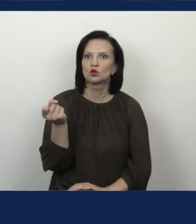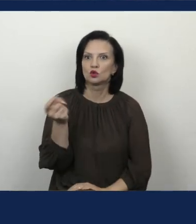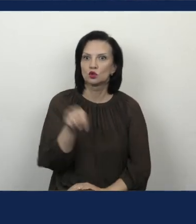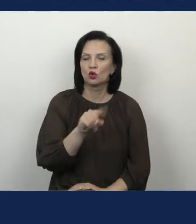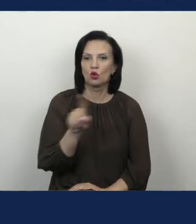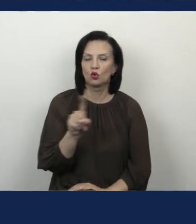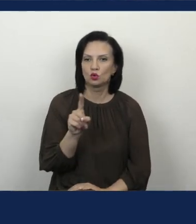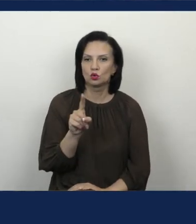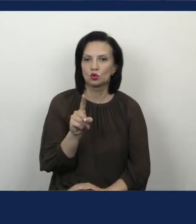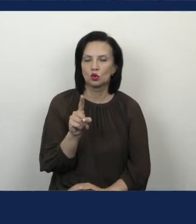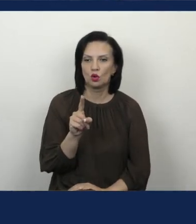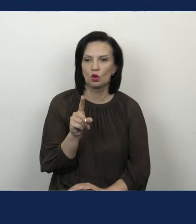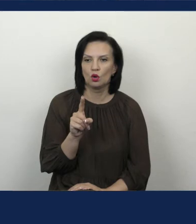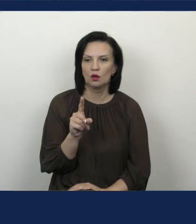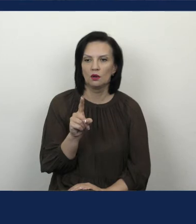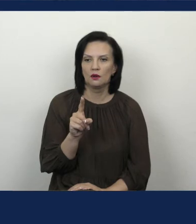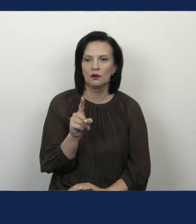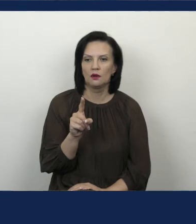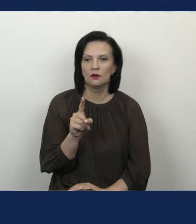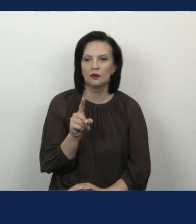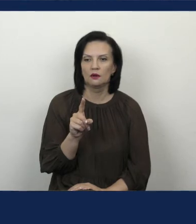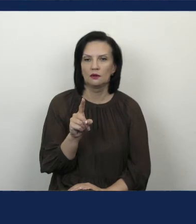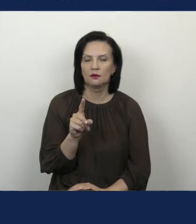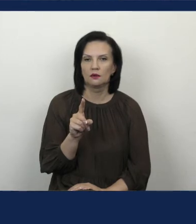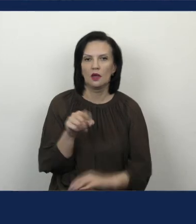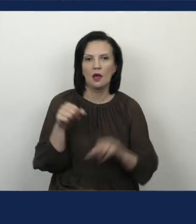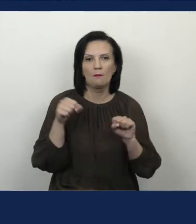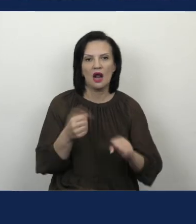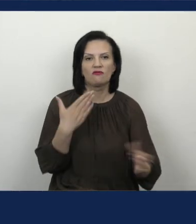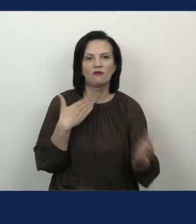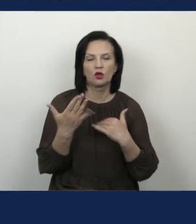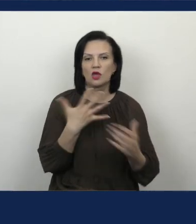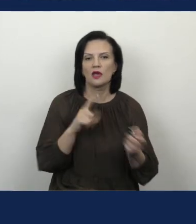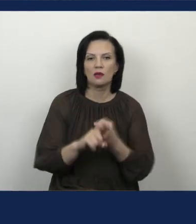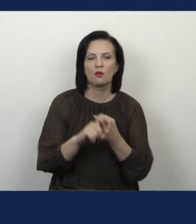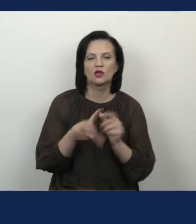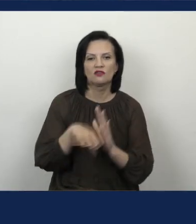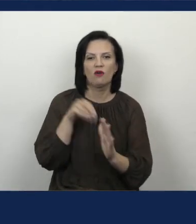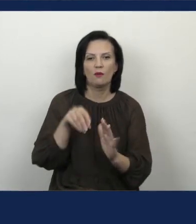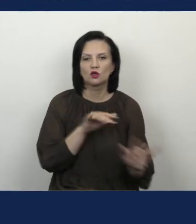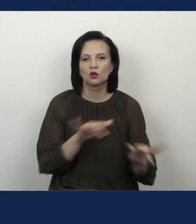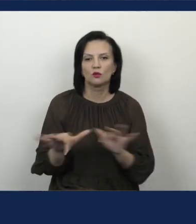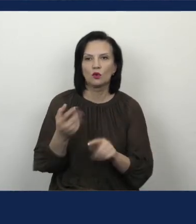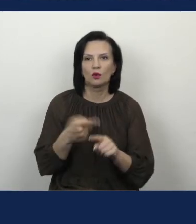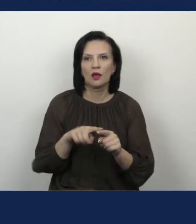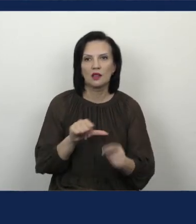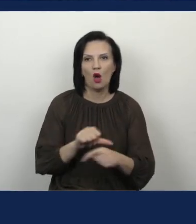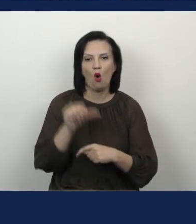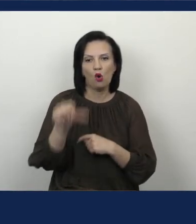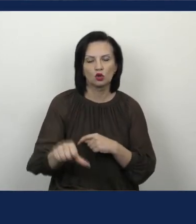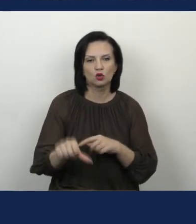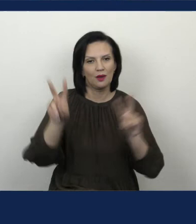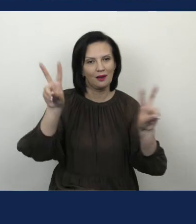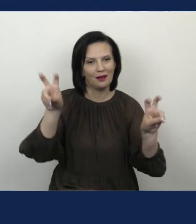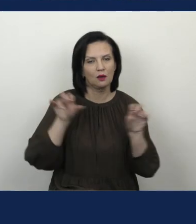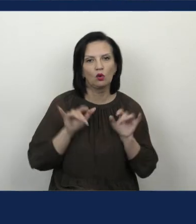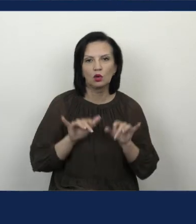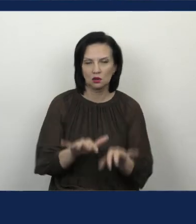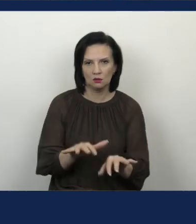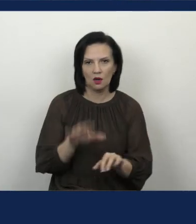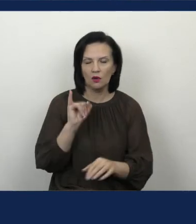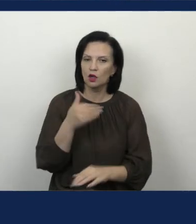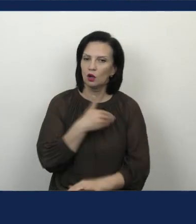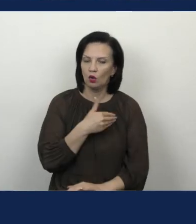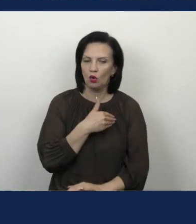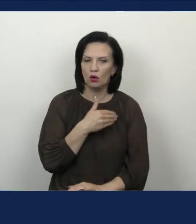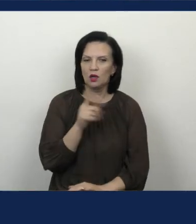court judgments. Let me start by saying that the disputes on the relations related to the election law are a special